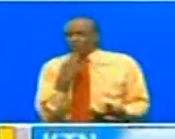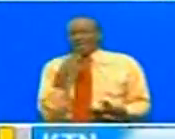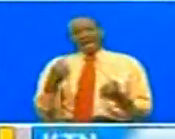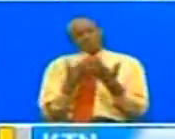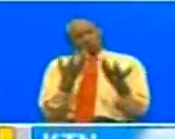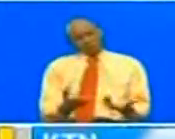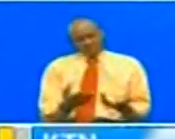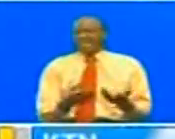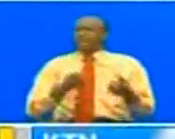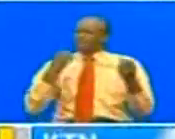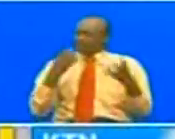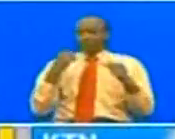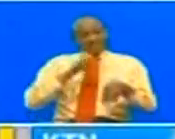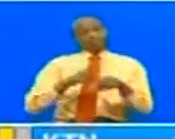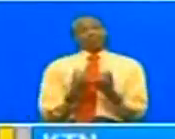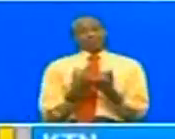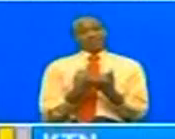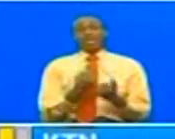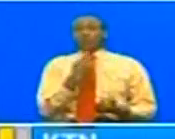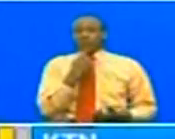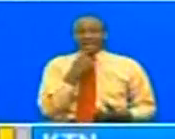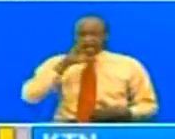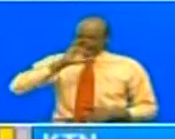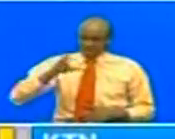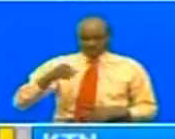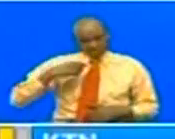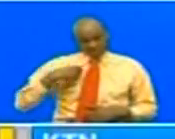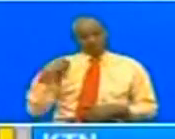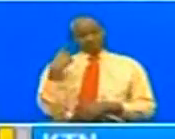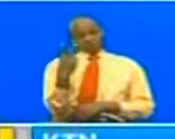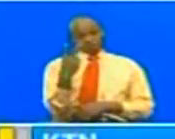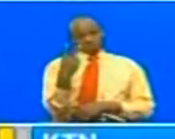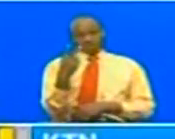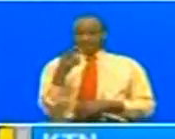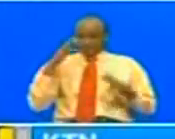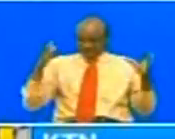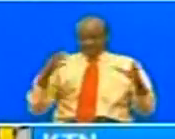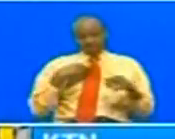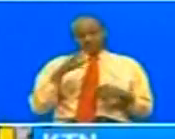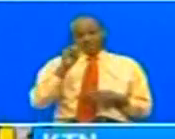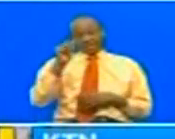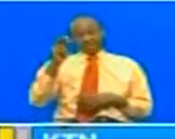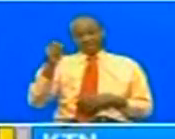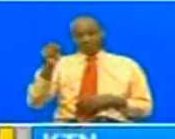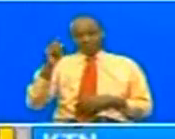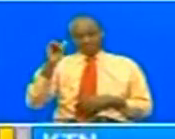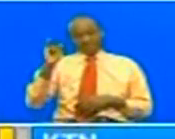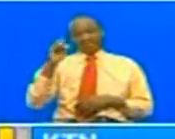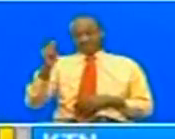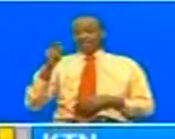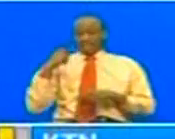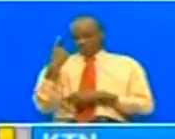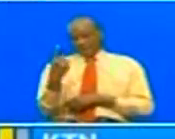become almost synonymous. Turkana County, which is only second to Marsabit in size, spans some 77,000